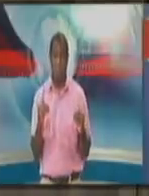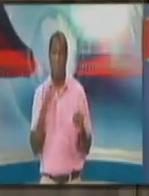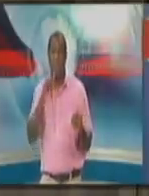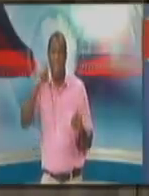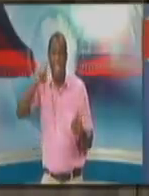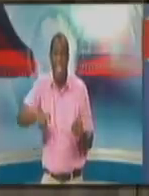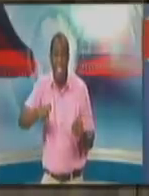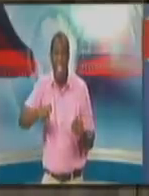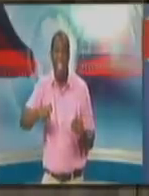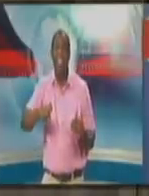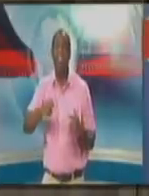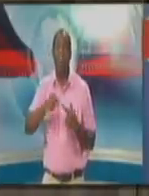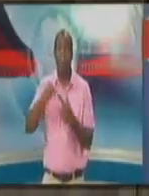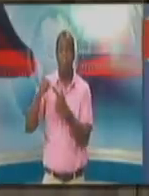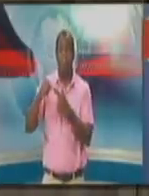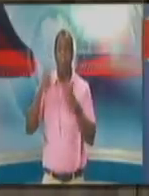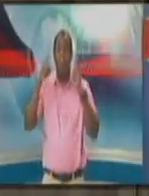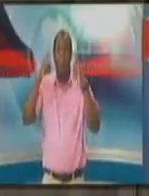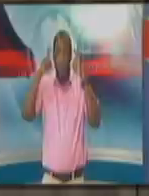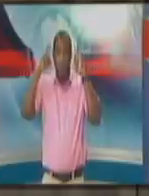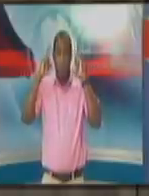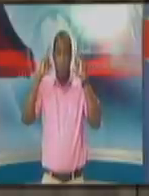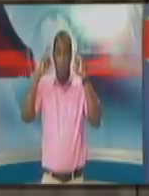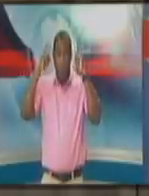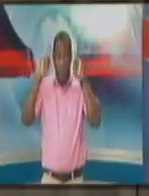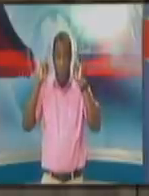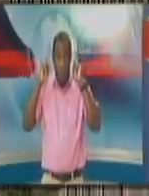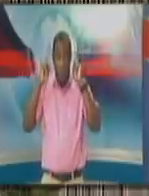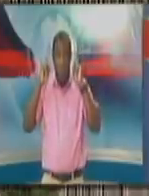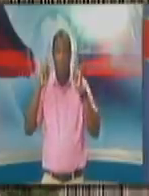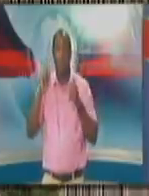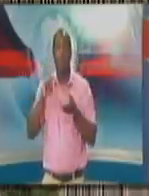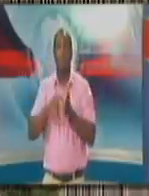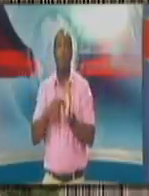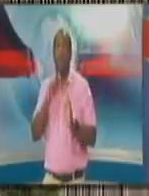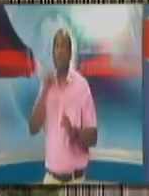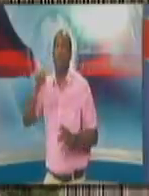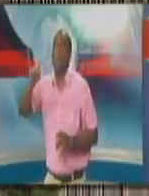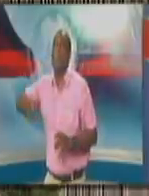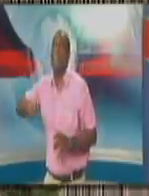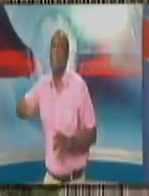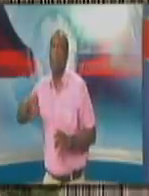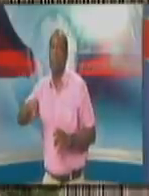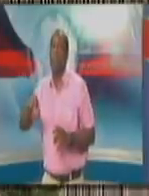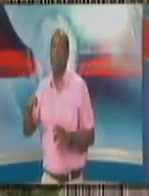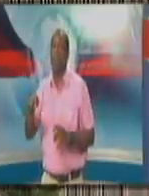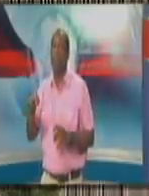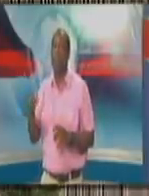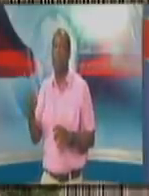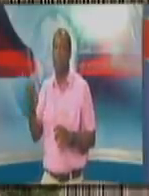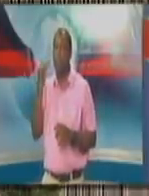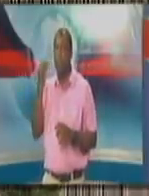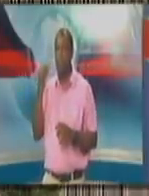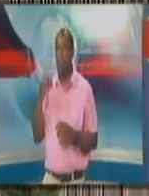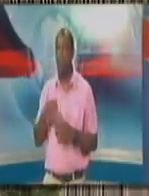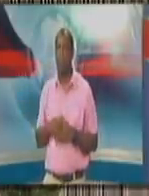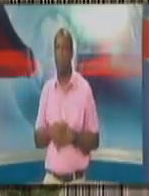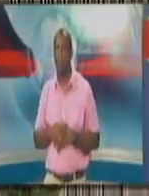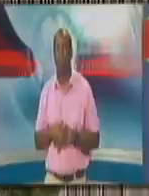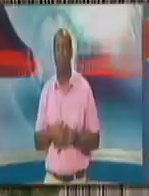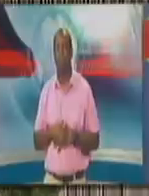are being worn by the appropriate members of staff. Thank you, Dr. Parasram. Guardian Media Limited.